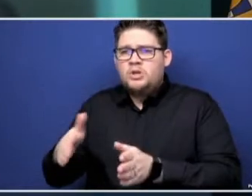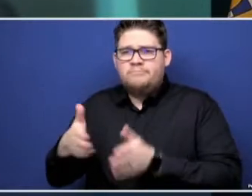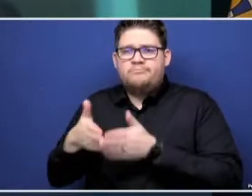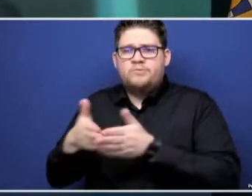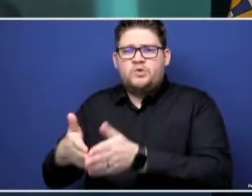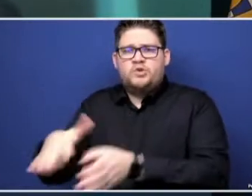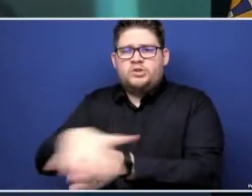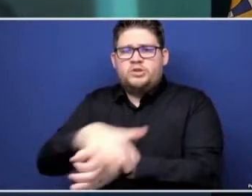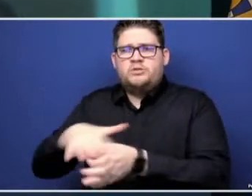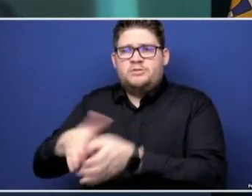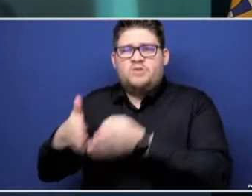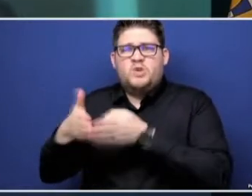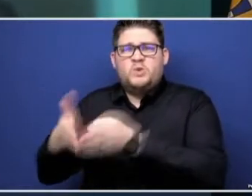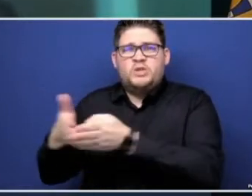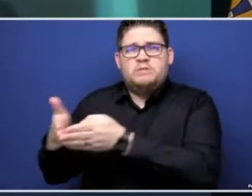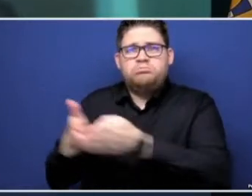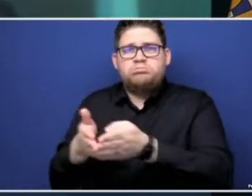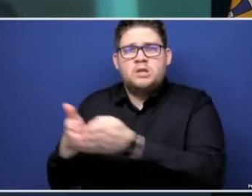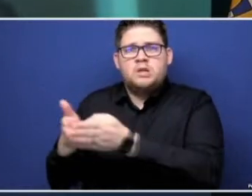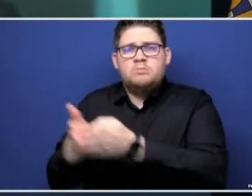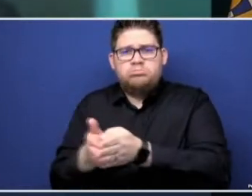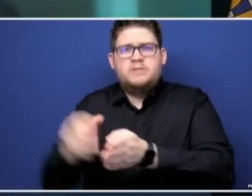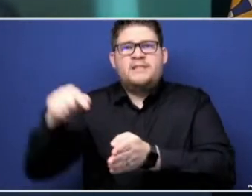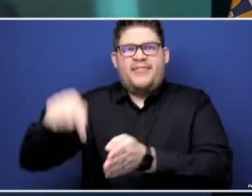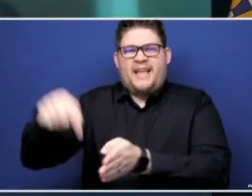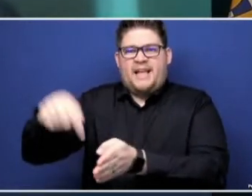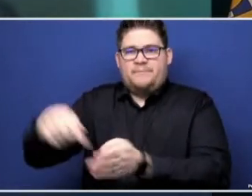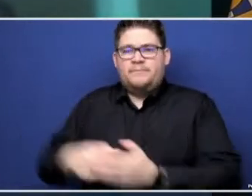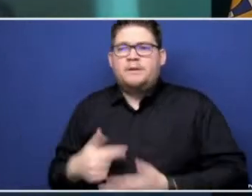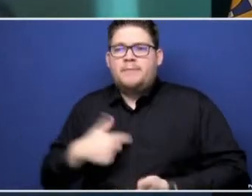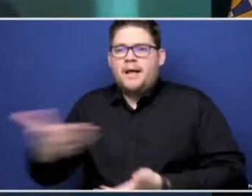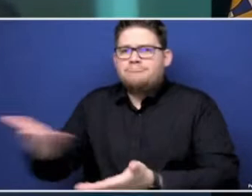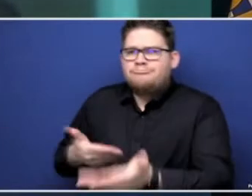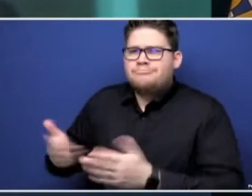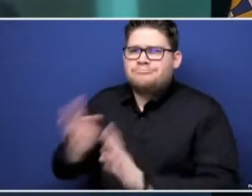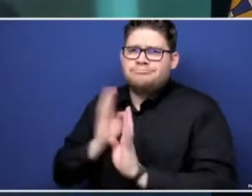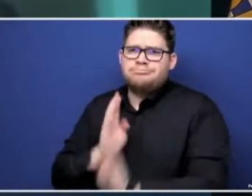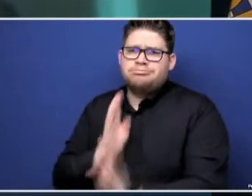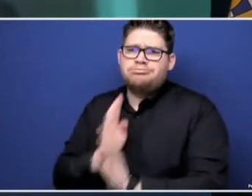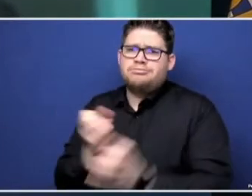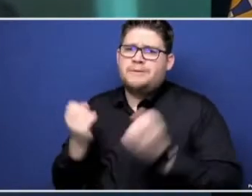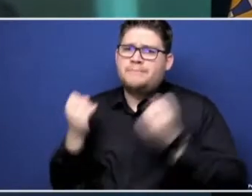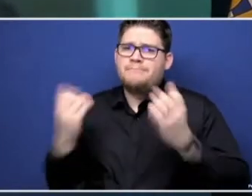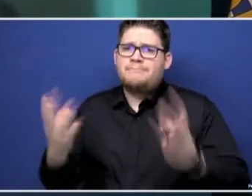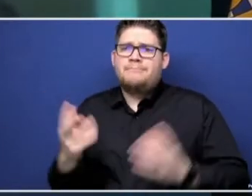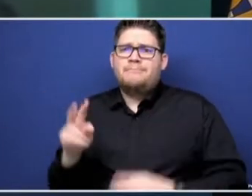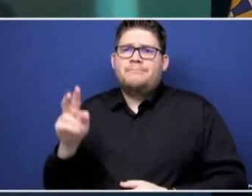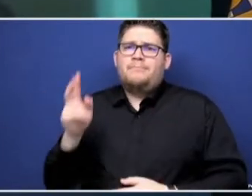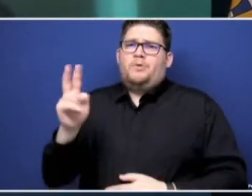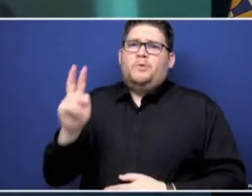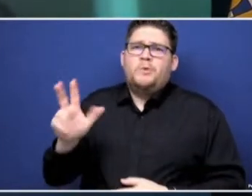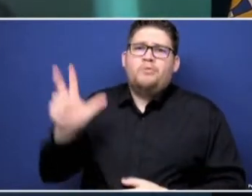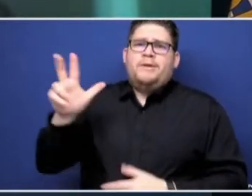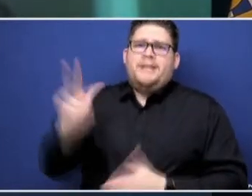also keeps our tourism and our cruise partners intact so that when we can open to cruise and travel again, our teams will